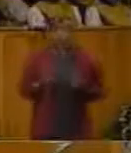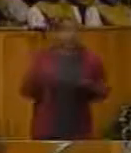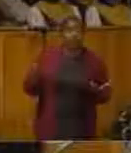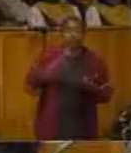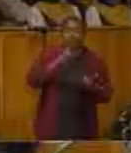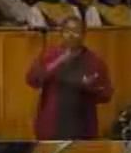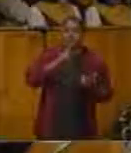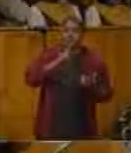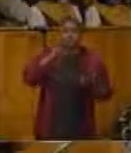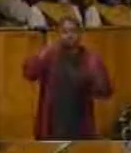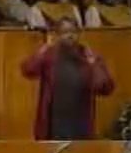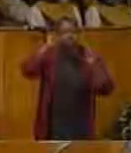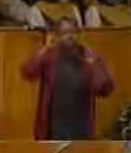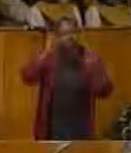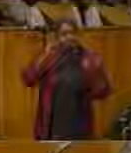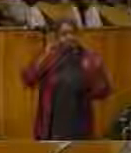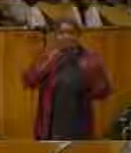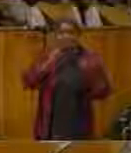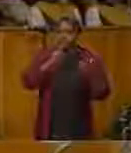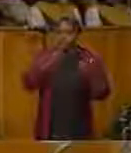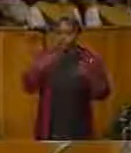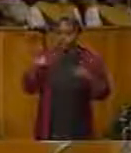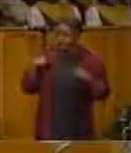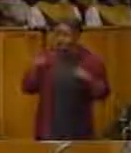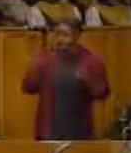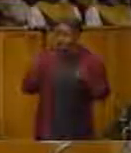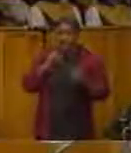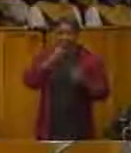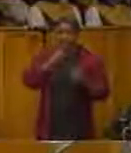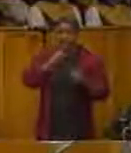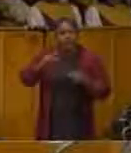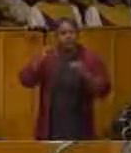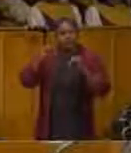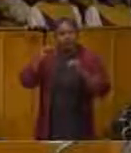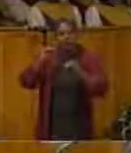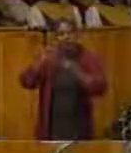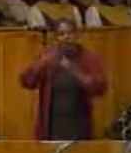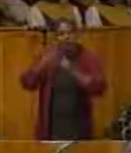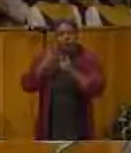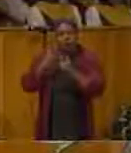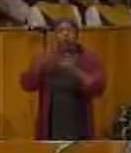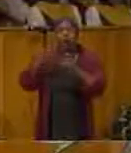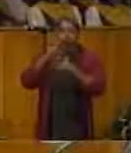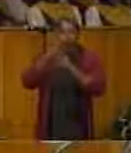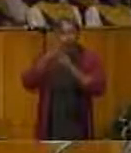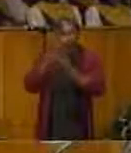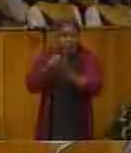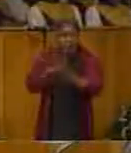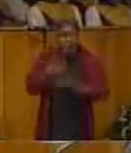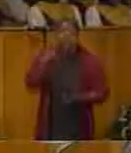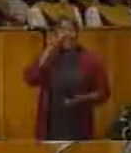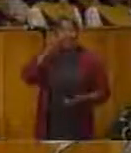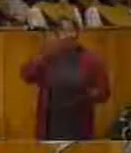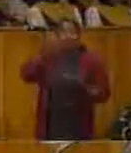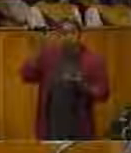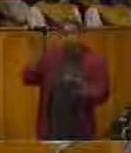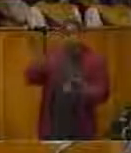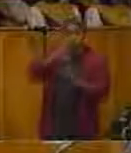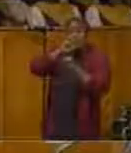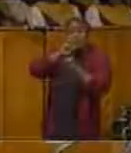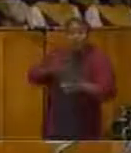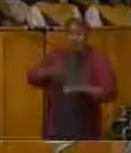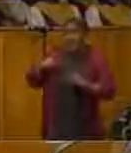It's amazing how little we've been taught about money. And if we were taught about money, if we were blessed to